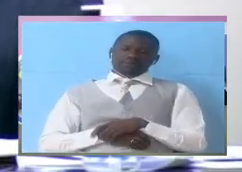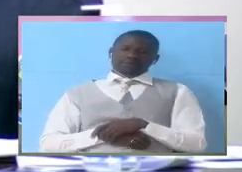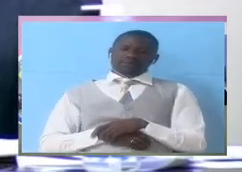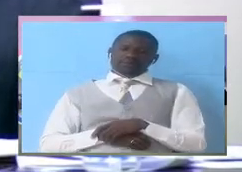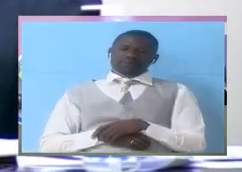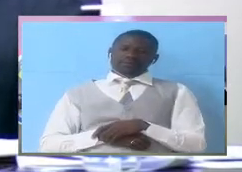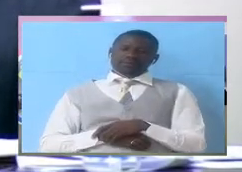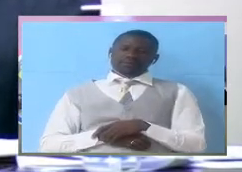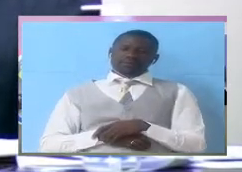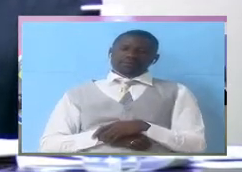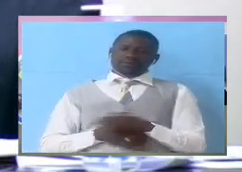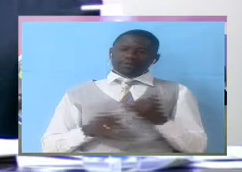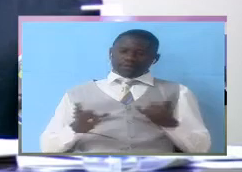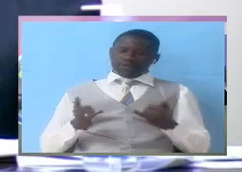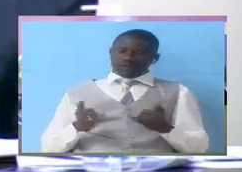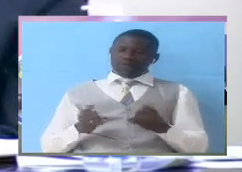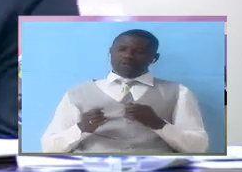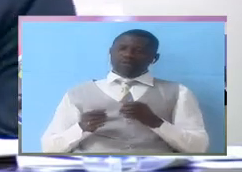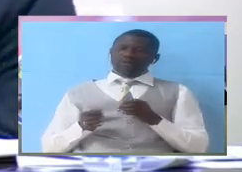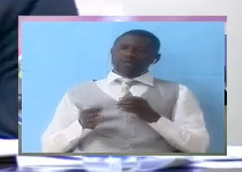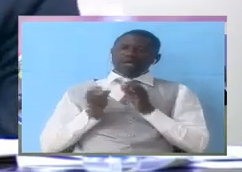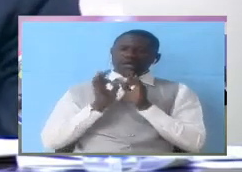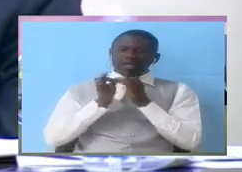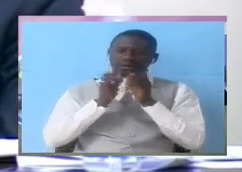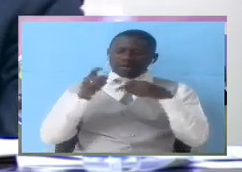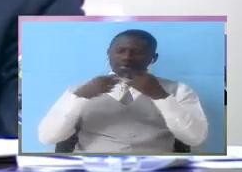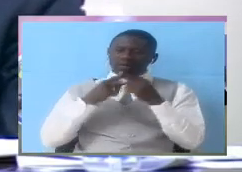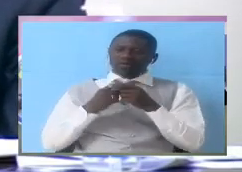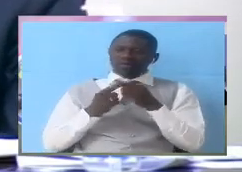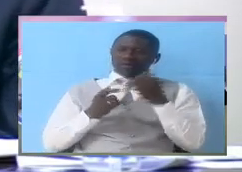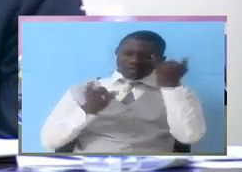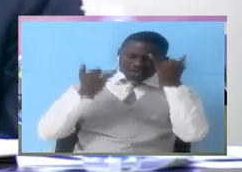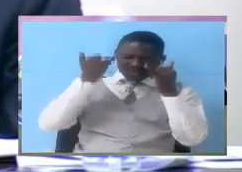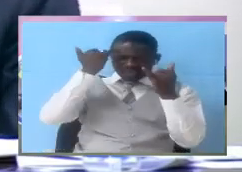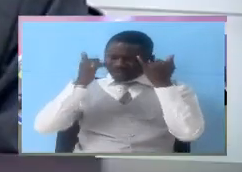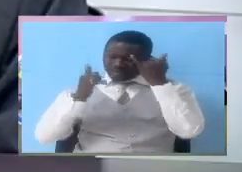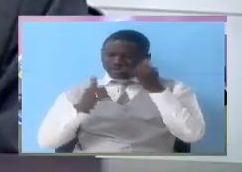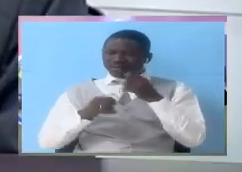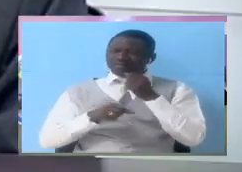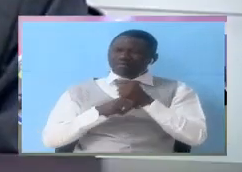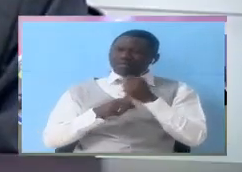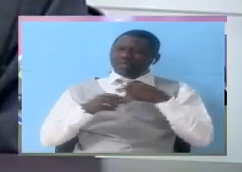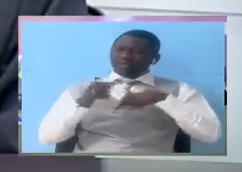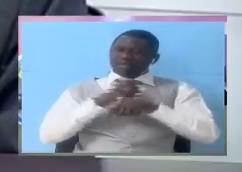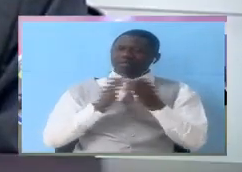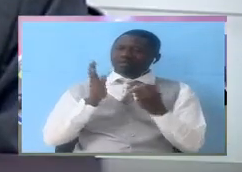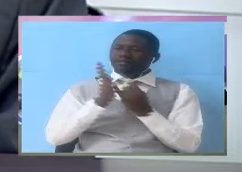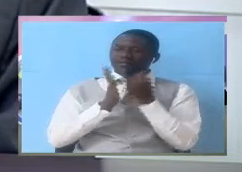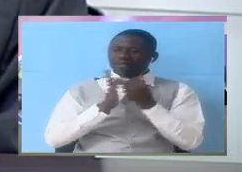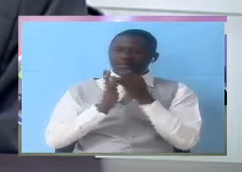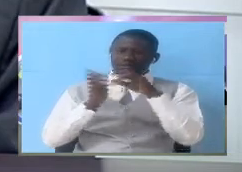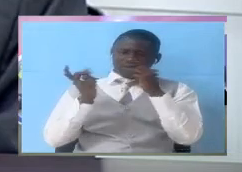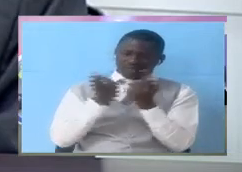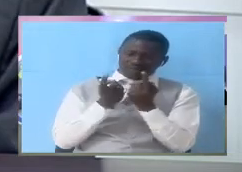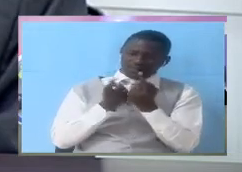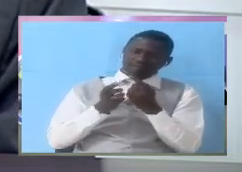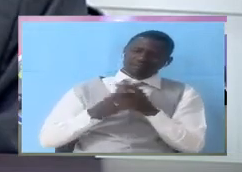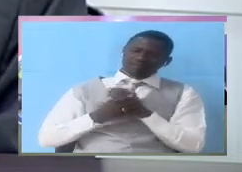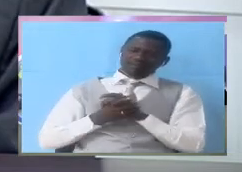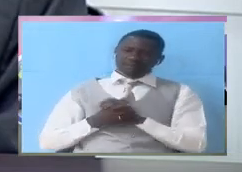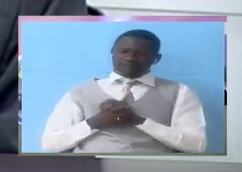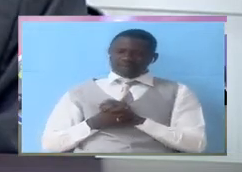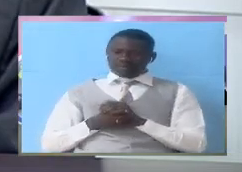Tell us about the decision making in the panel. Wax ñu li nga xamne ño amé baati dogal bi fofu ci panel bi. I think it